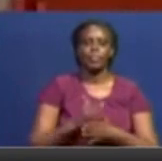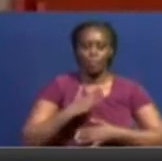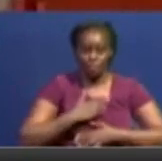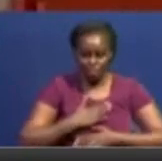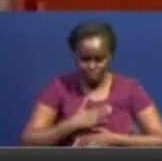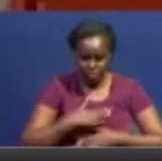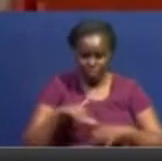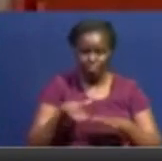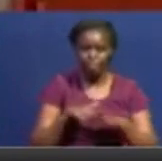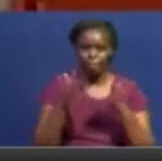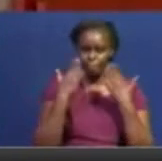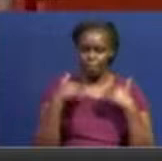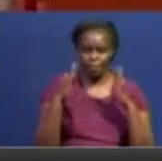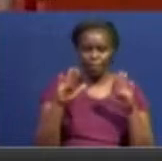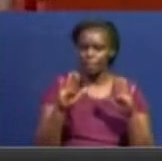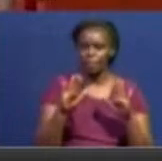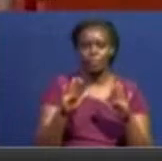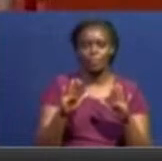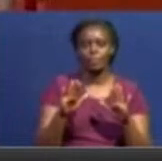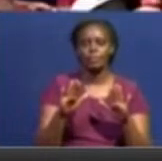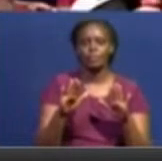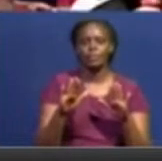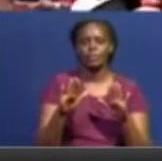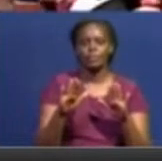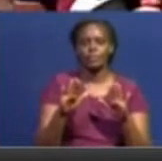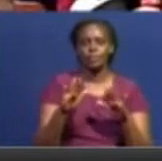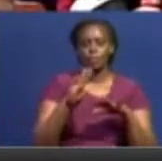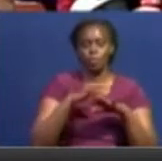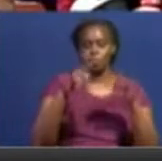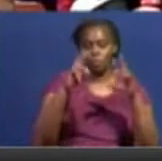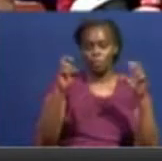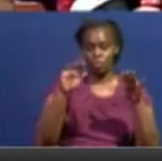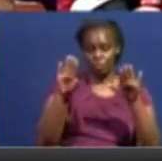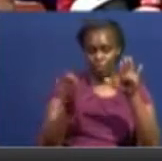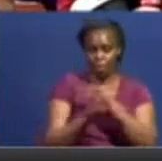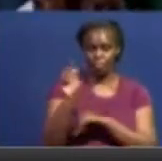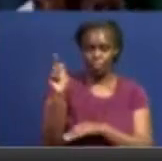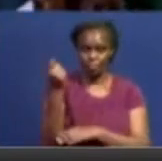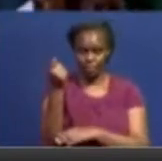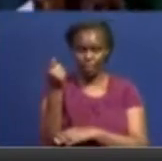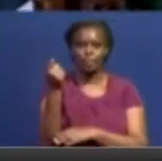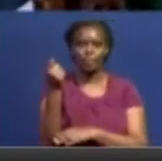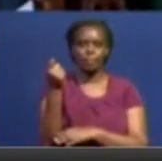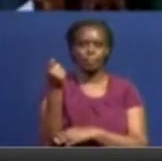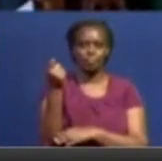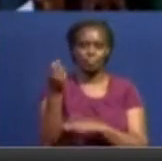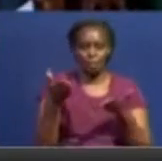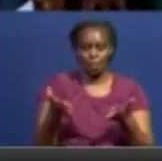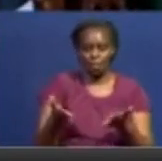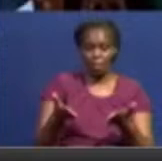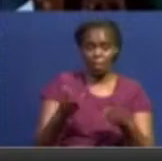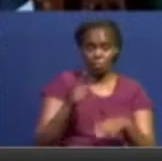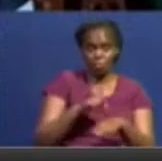Members, having finished on the issue of the Deputy President-elect, it is